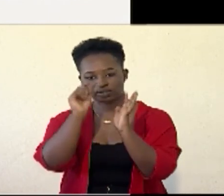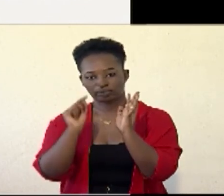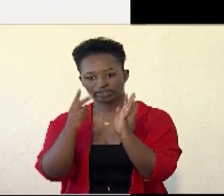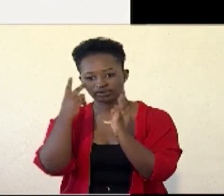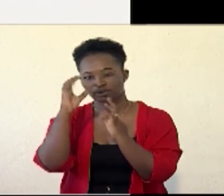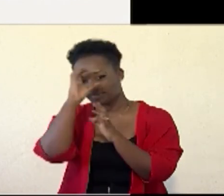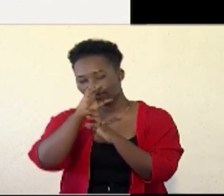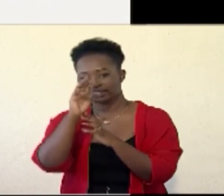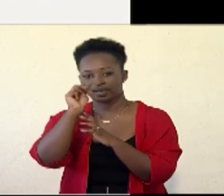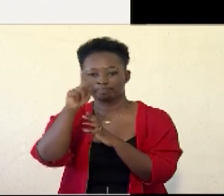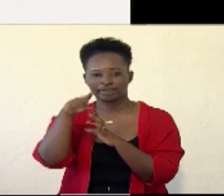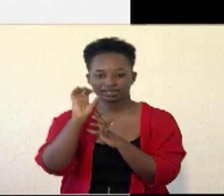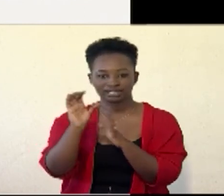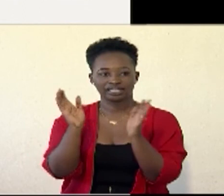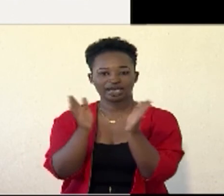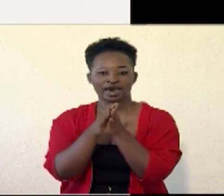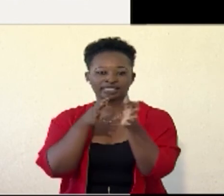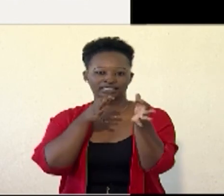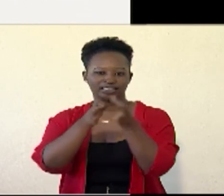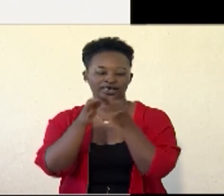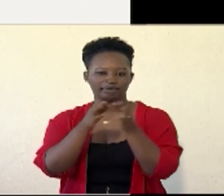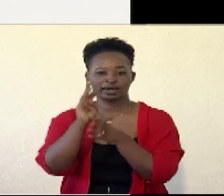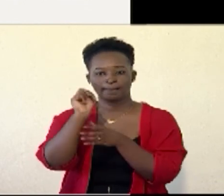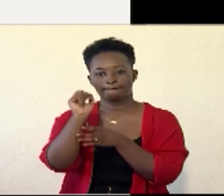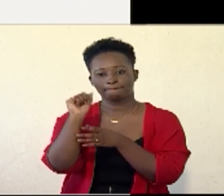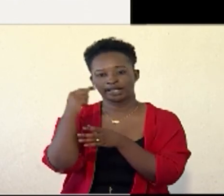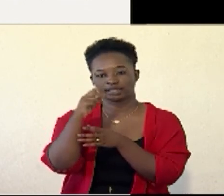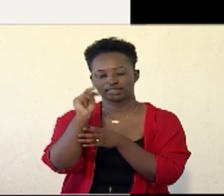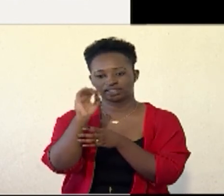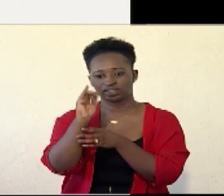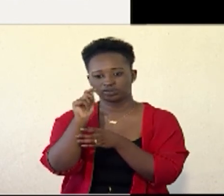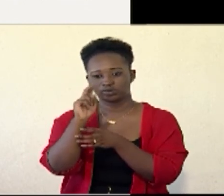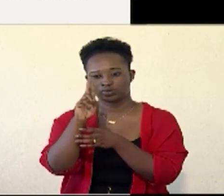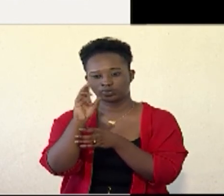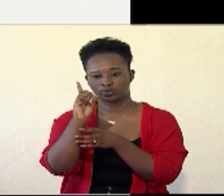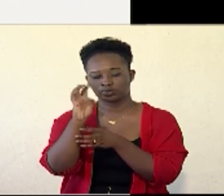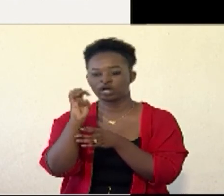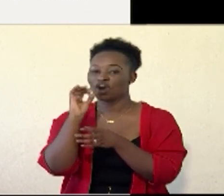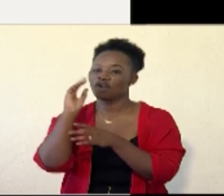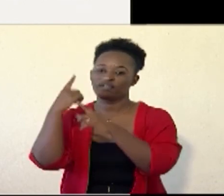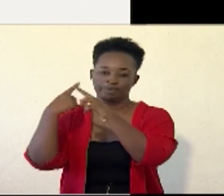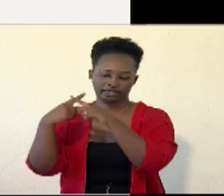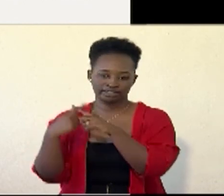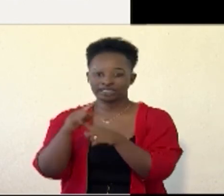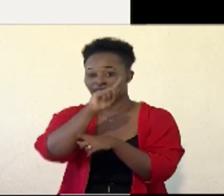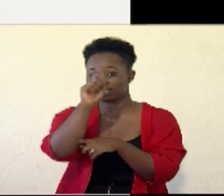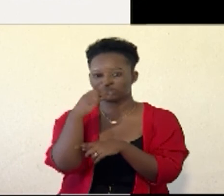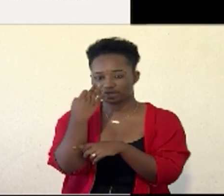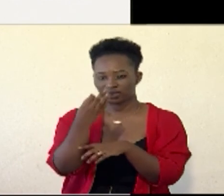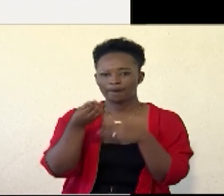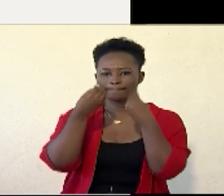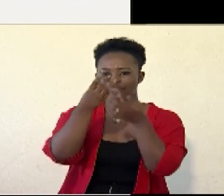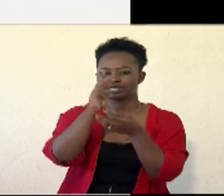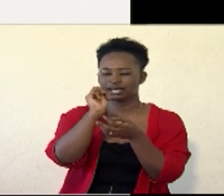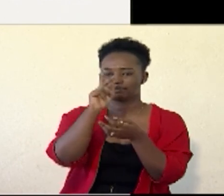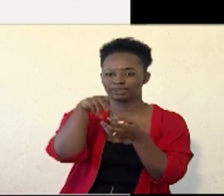find the MPC and determine the magnitude of the multiplier. The third question, given MPC